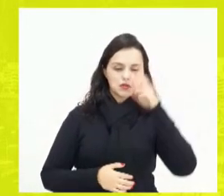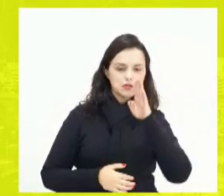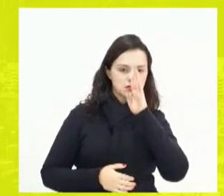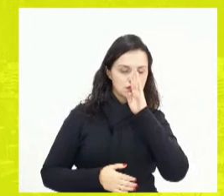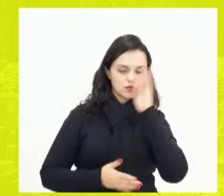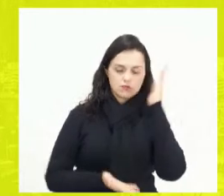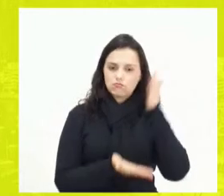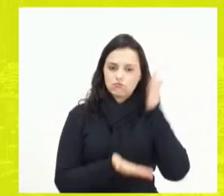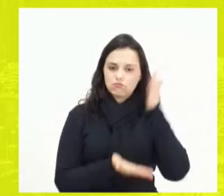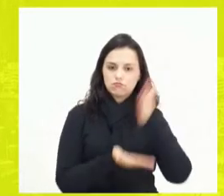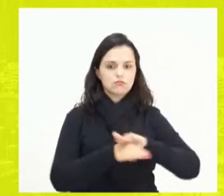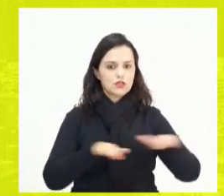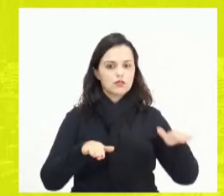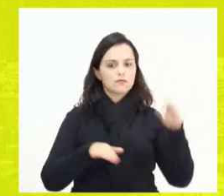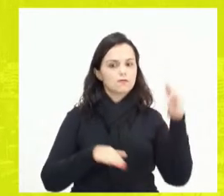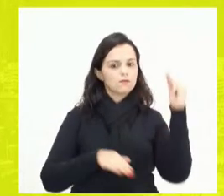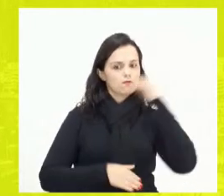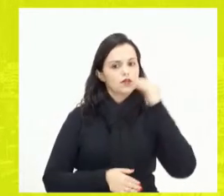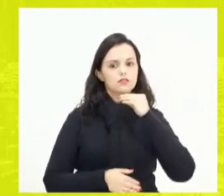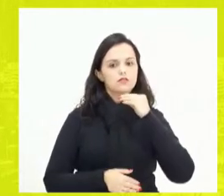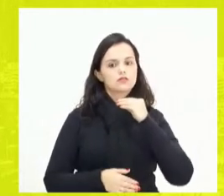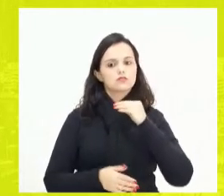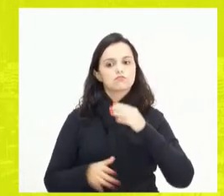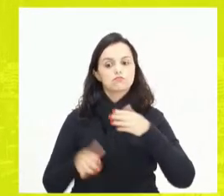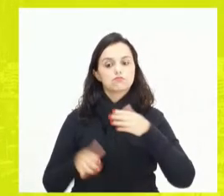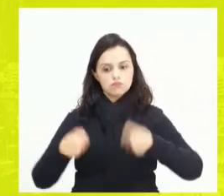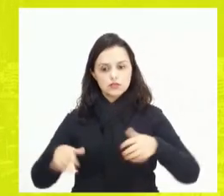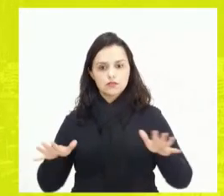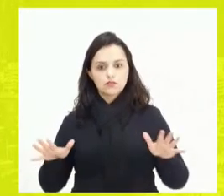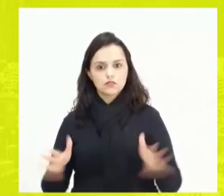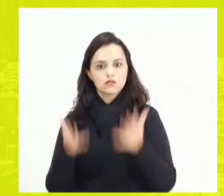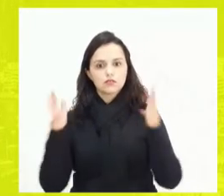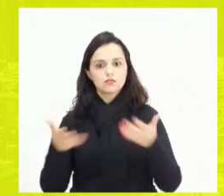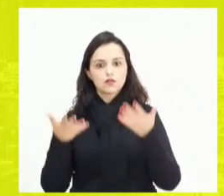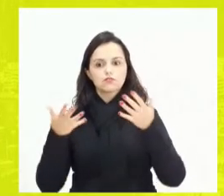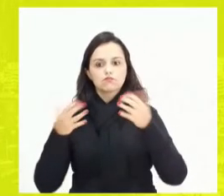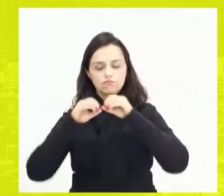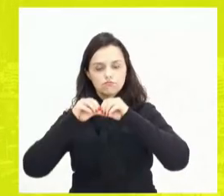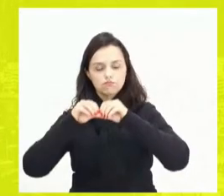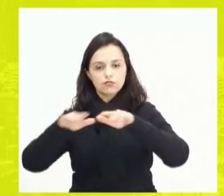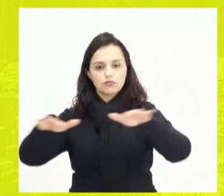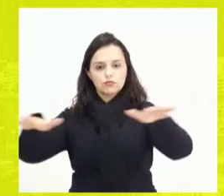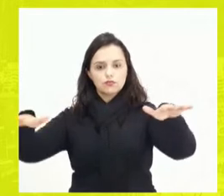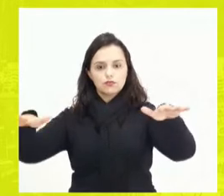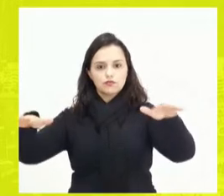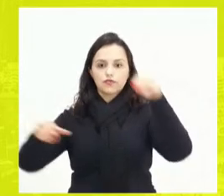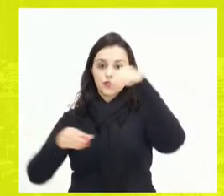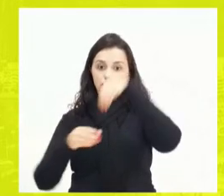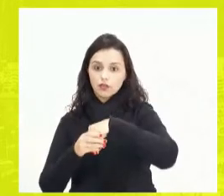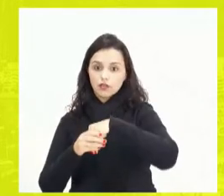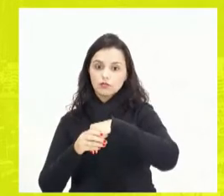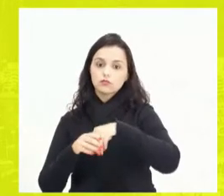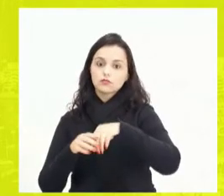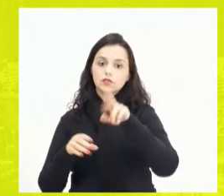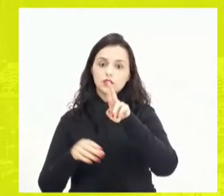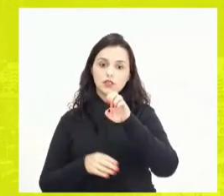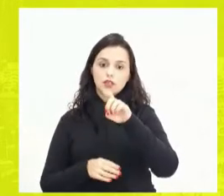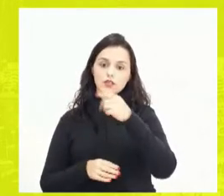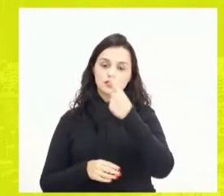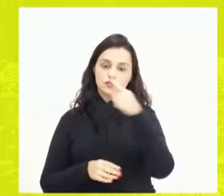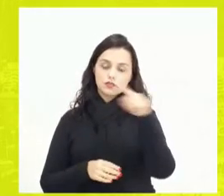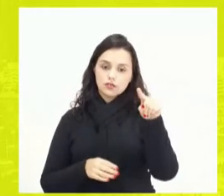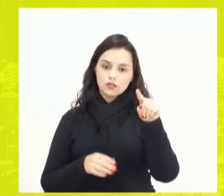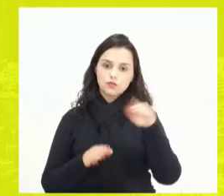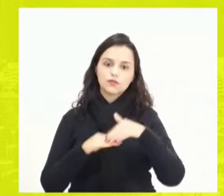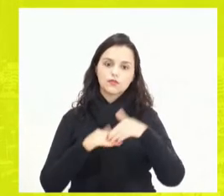stop this culture of silence and do actual changes actions inside or outside